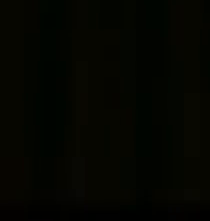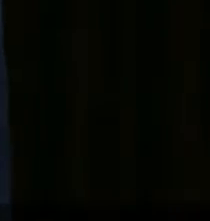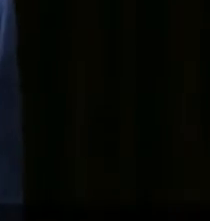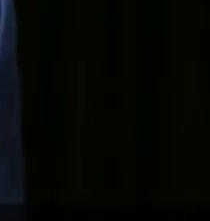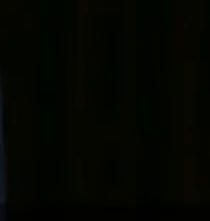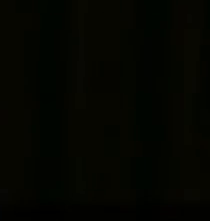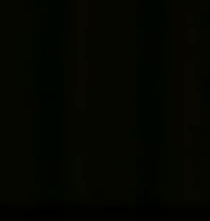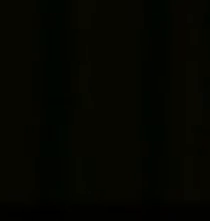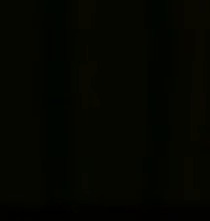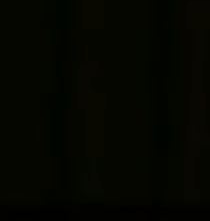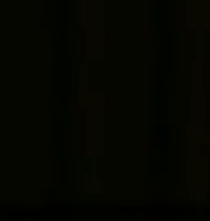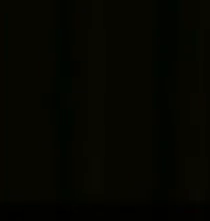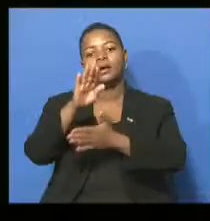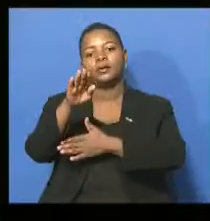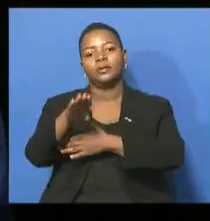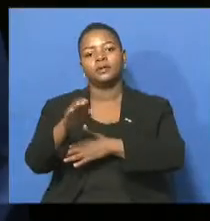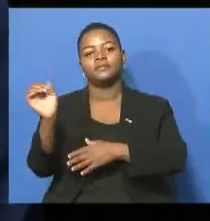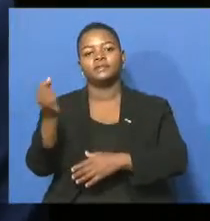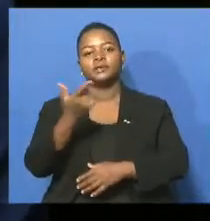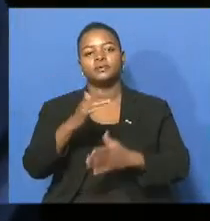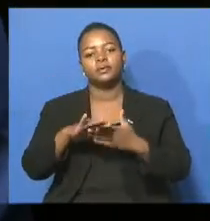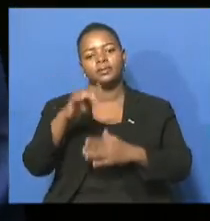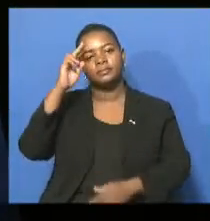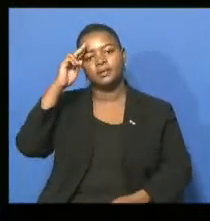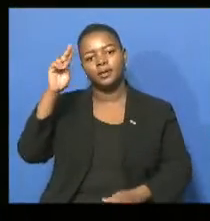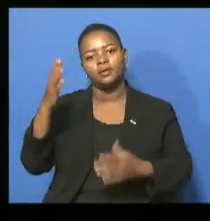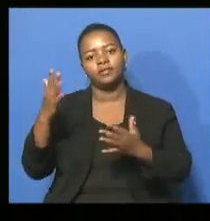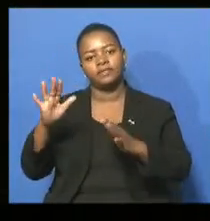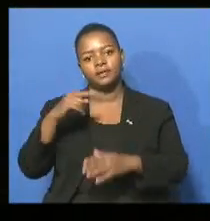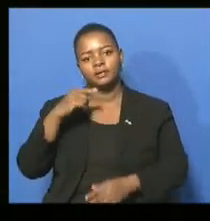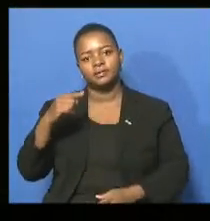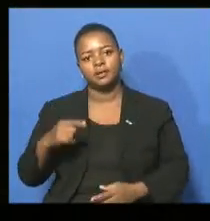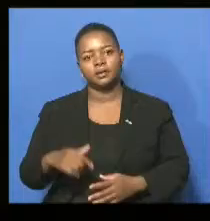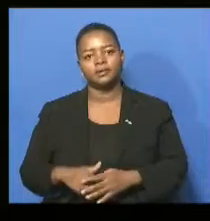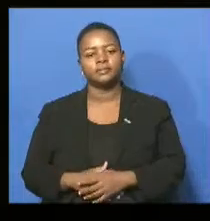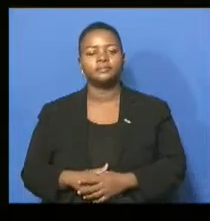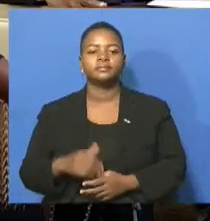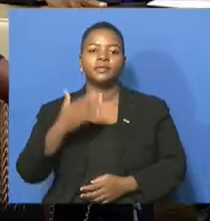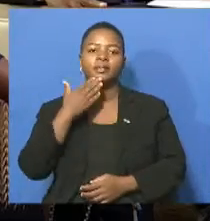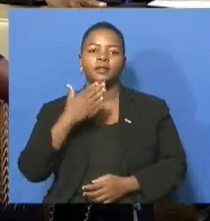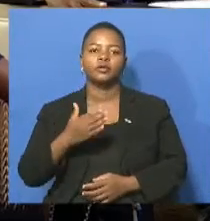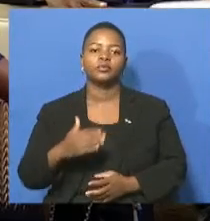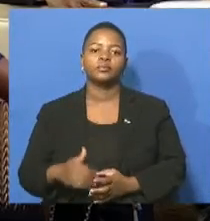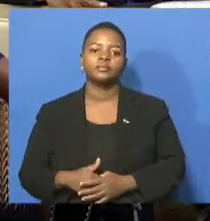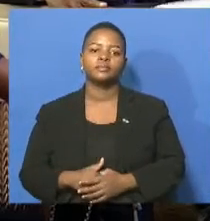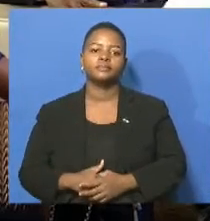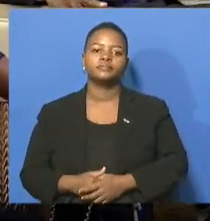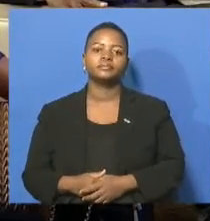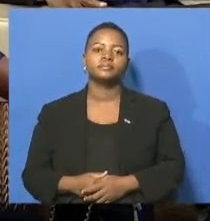A very good afternoon, all protocol observed, Madam. Thank you.